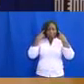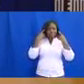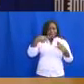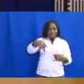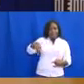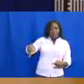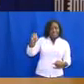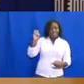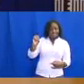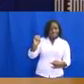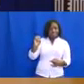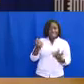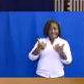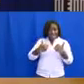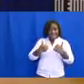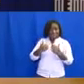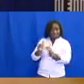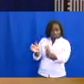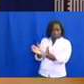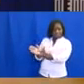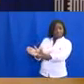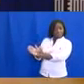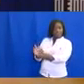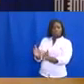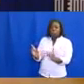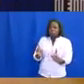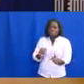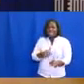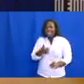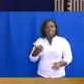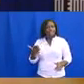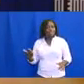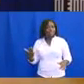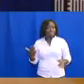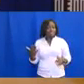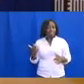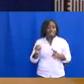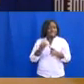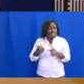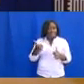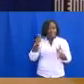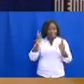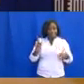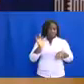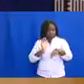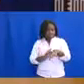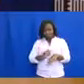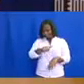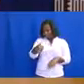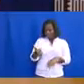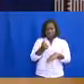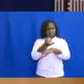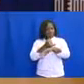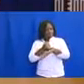and have isolation centers to deal with any positive cases. All other institutions